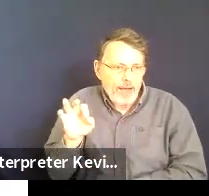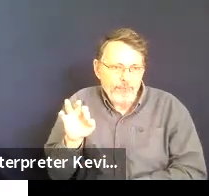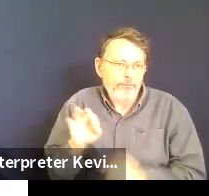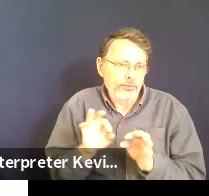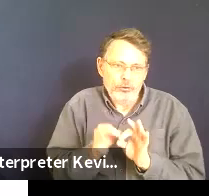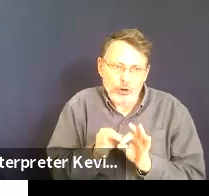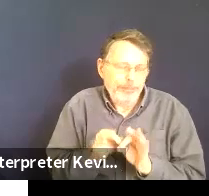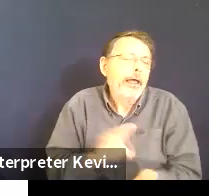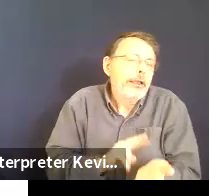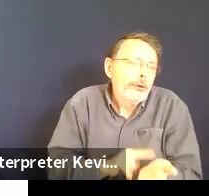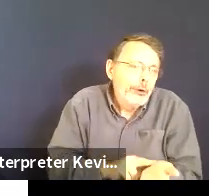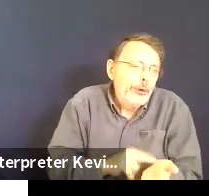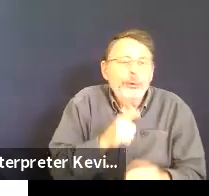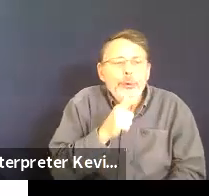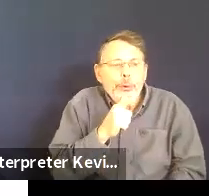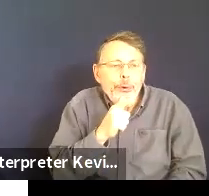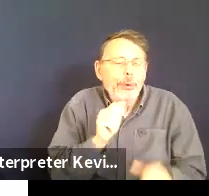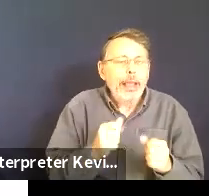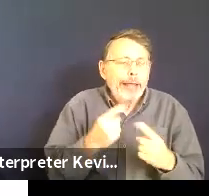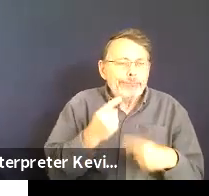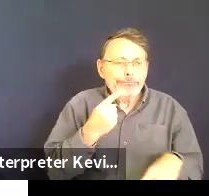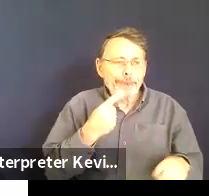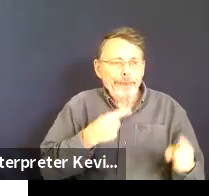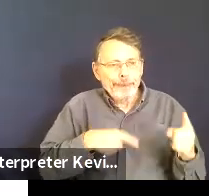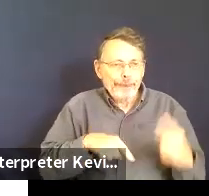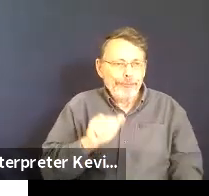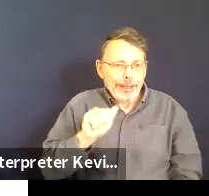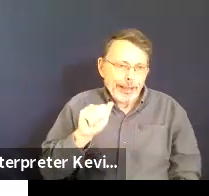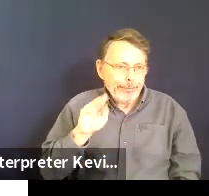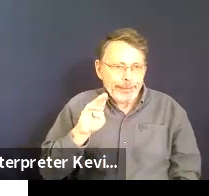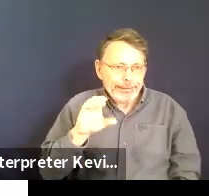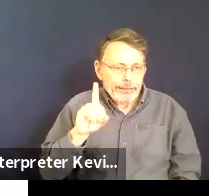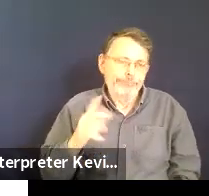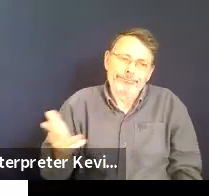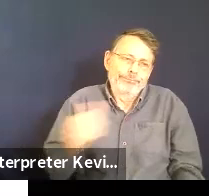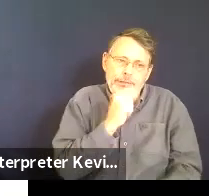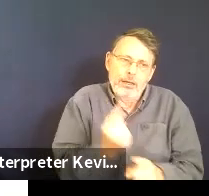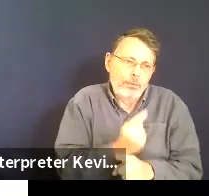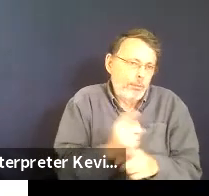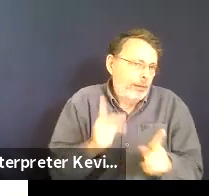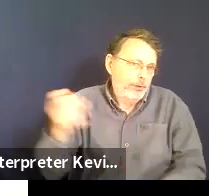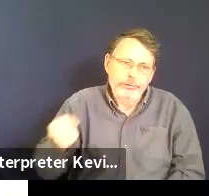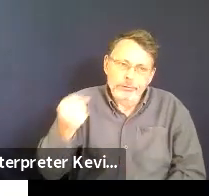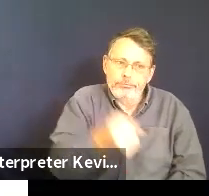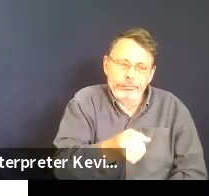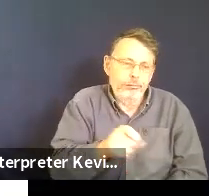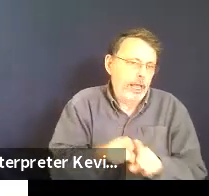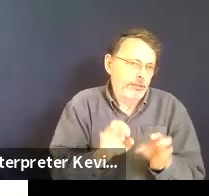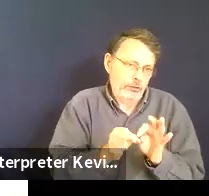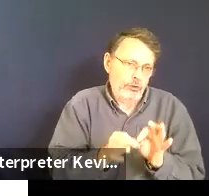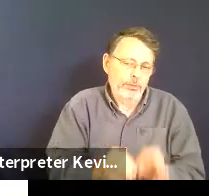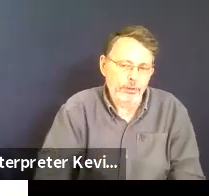a nurse who is able to sign the alphabet is not an appropriate person to use as an